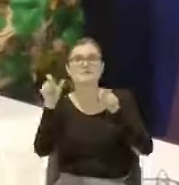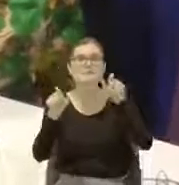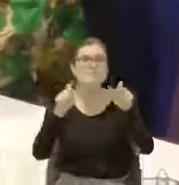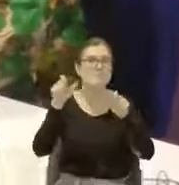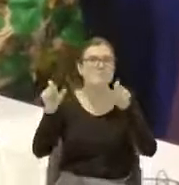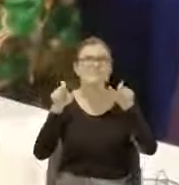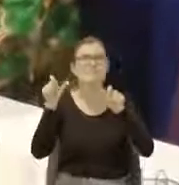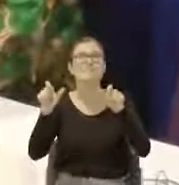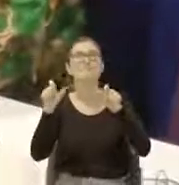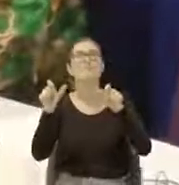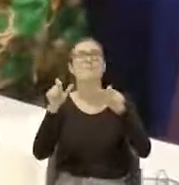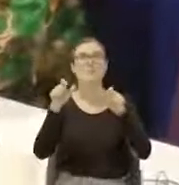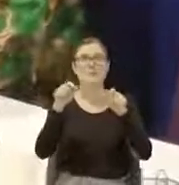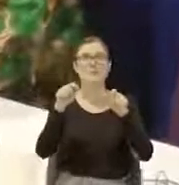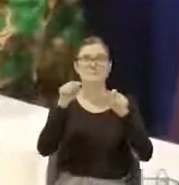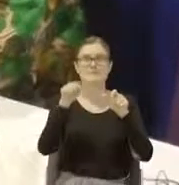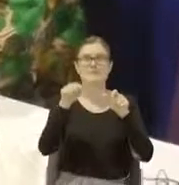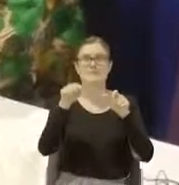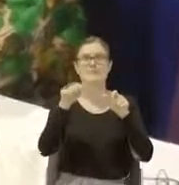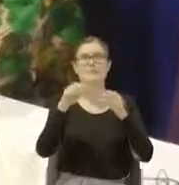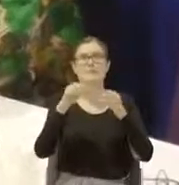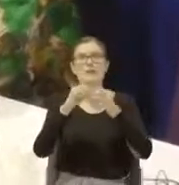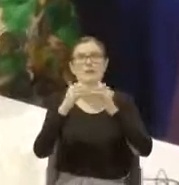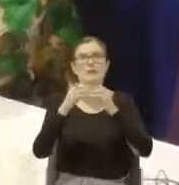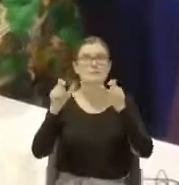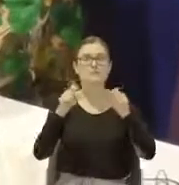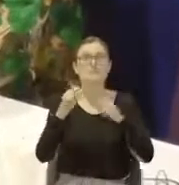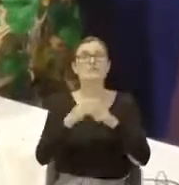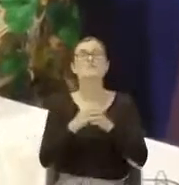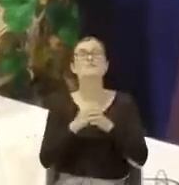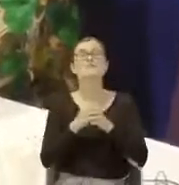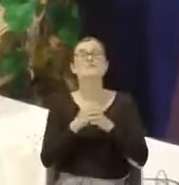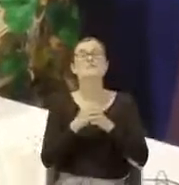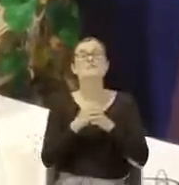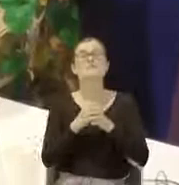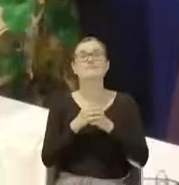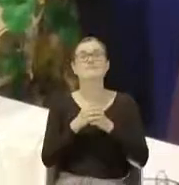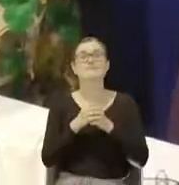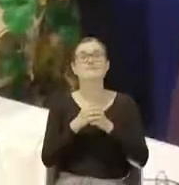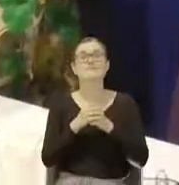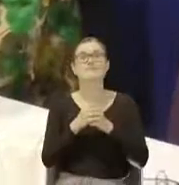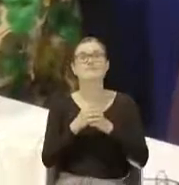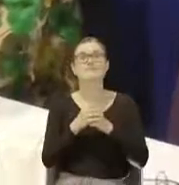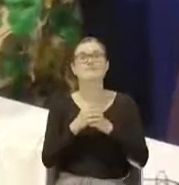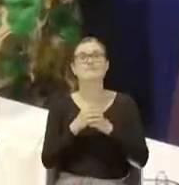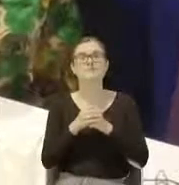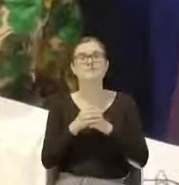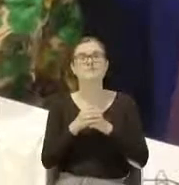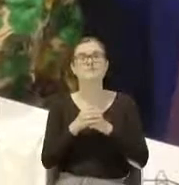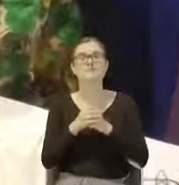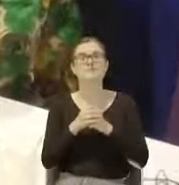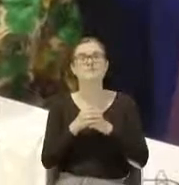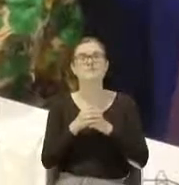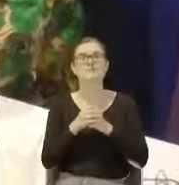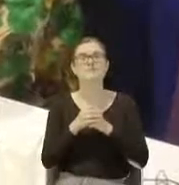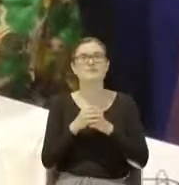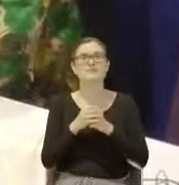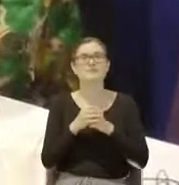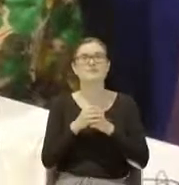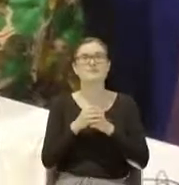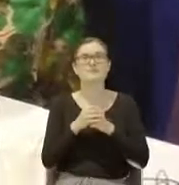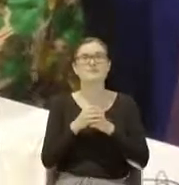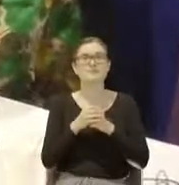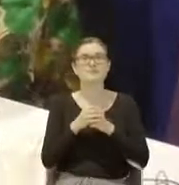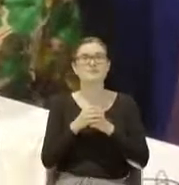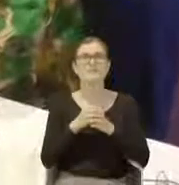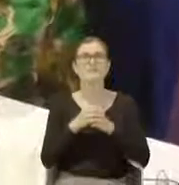bodies, you know, the SALGAs of this world, the national associations that need support. They're the ones who really are bringing